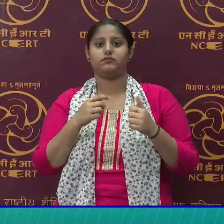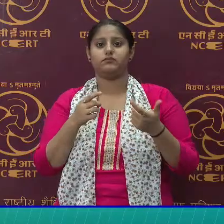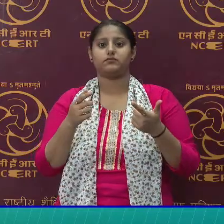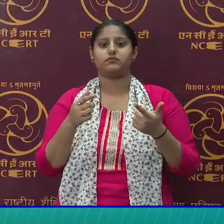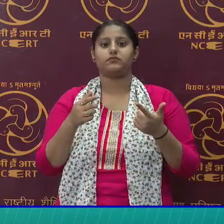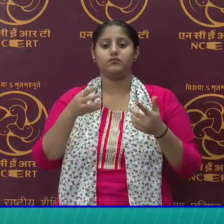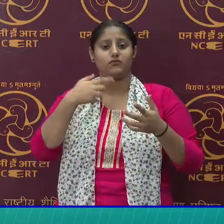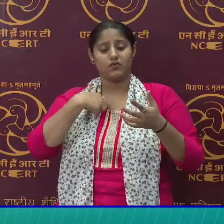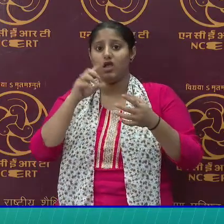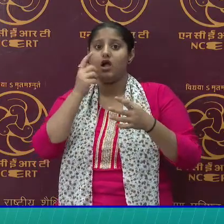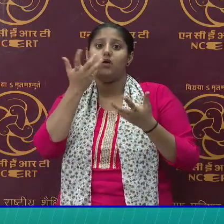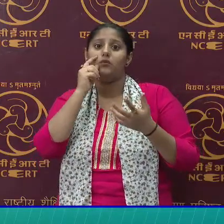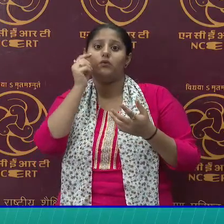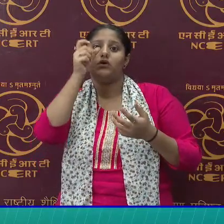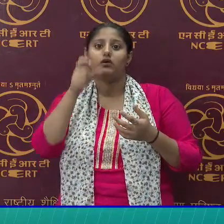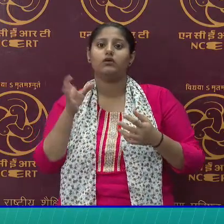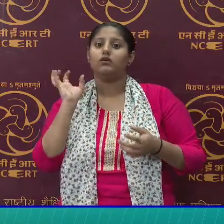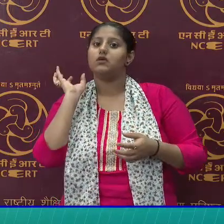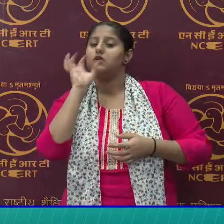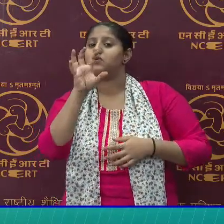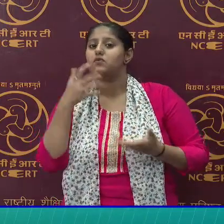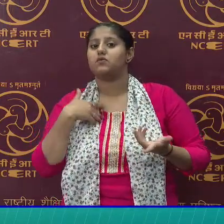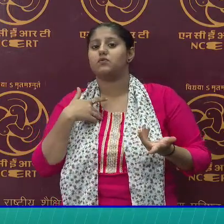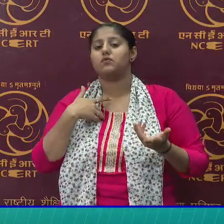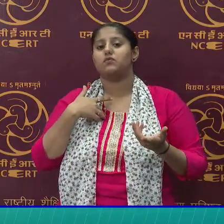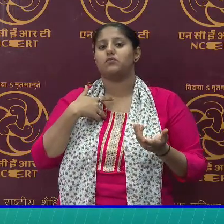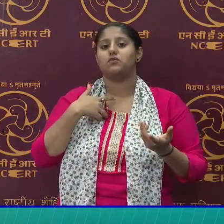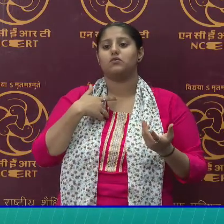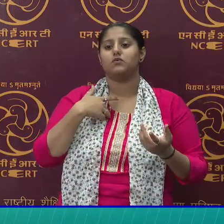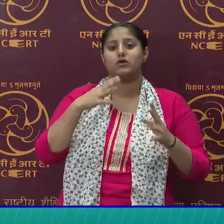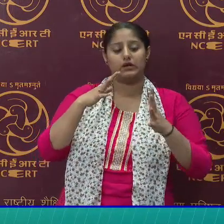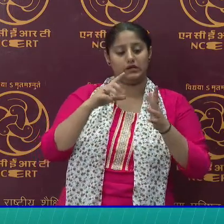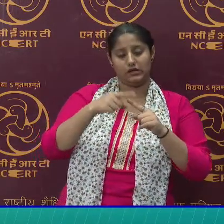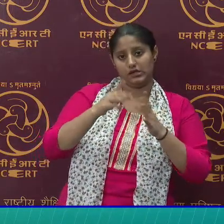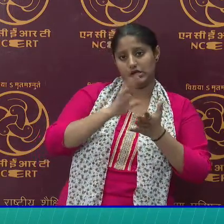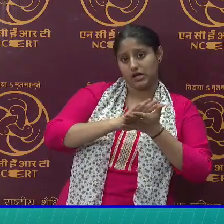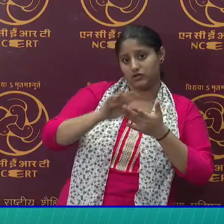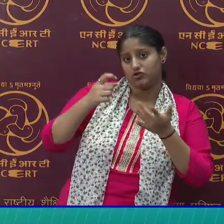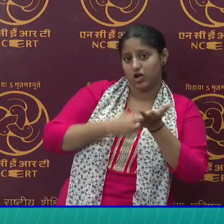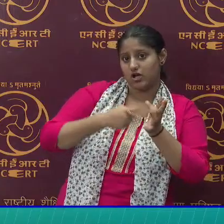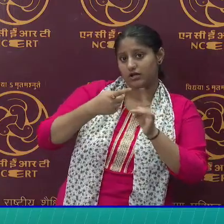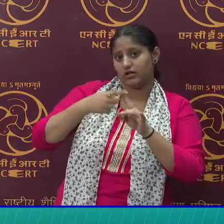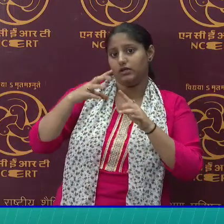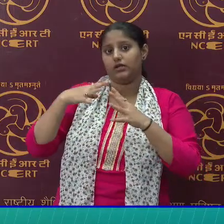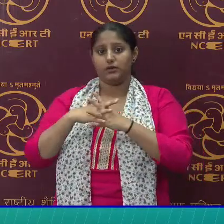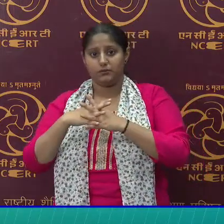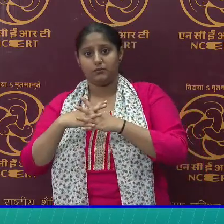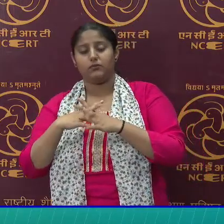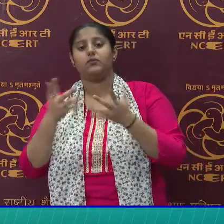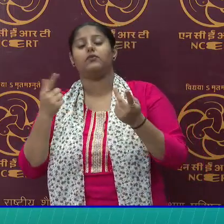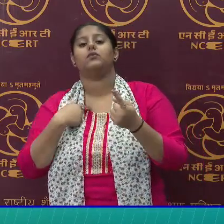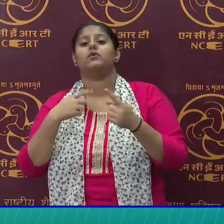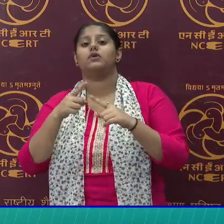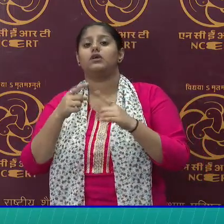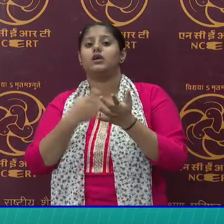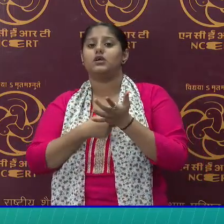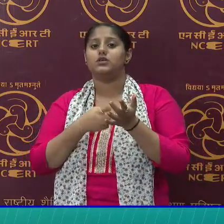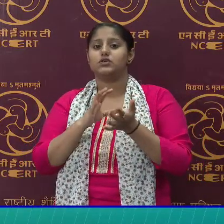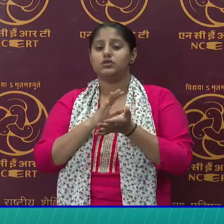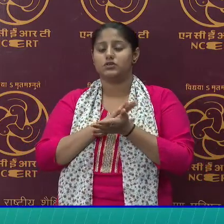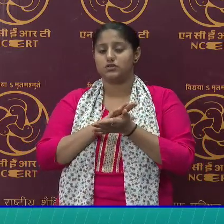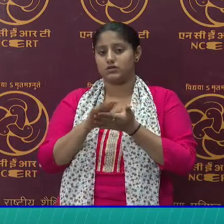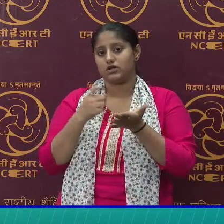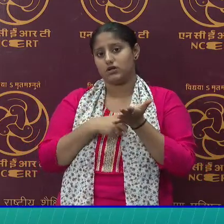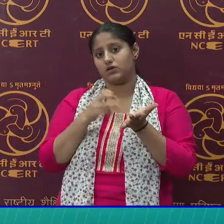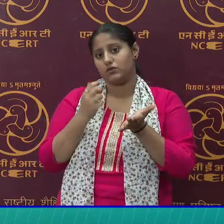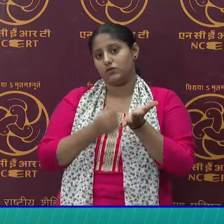will throw the ball, and then he threw the ball, THROUGH is there and THROU is there. Then we